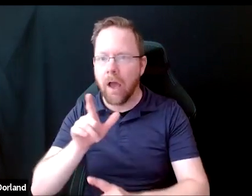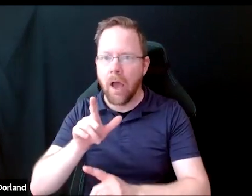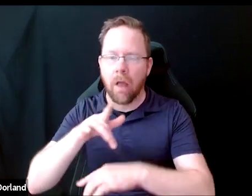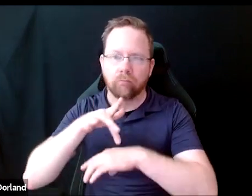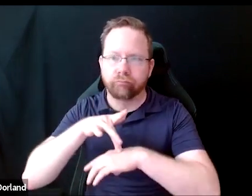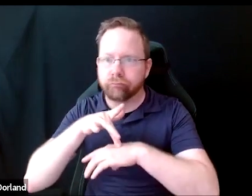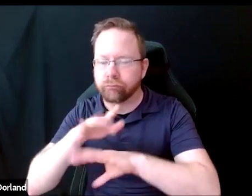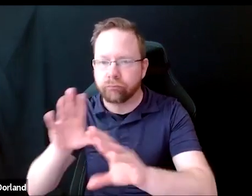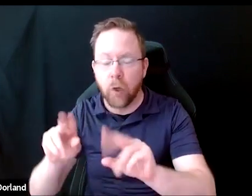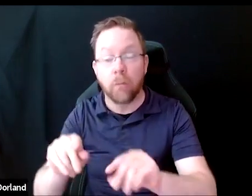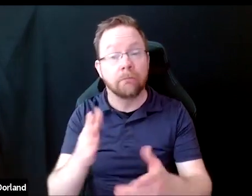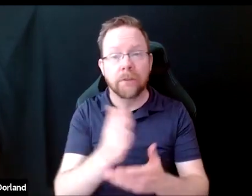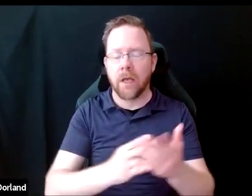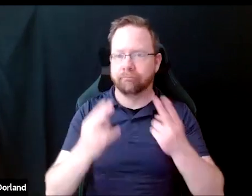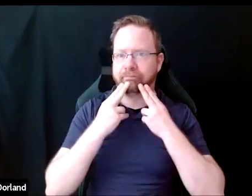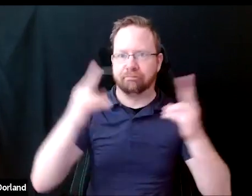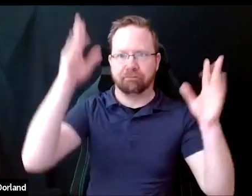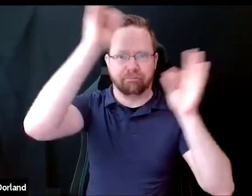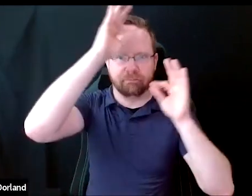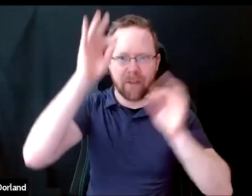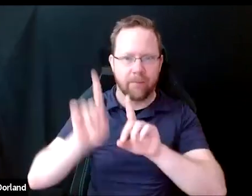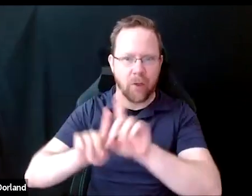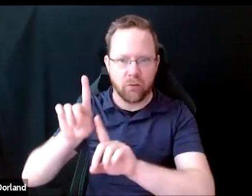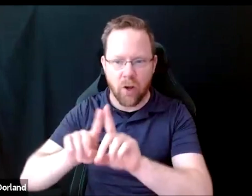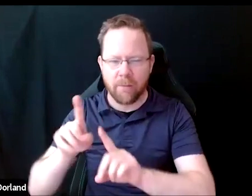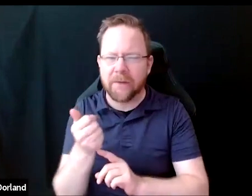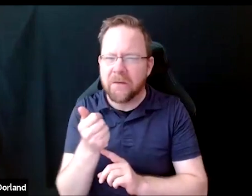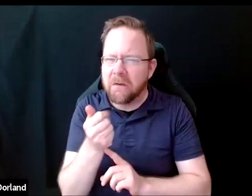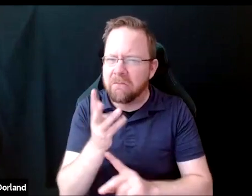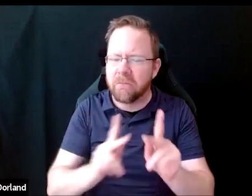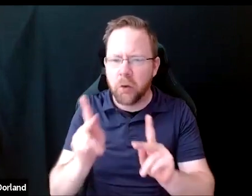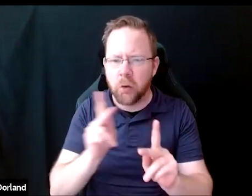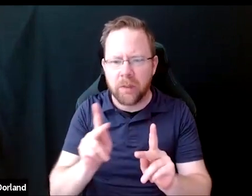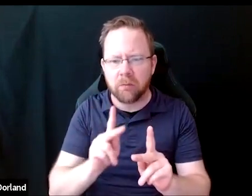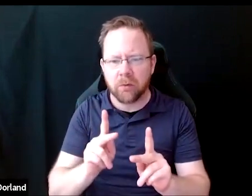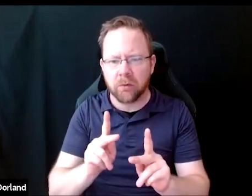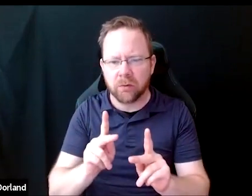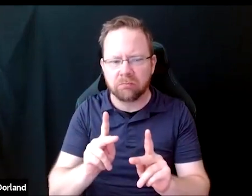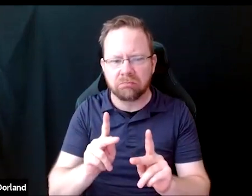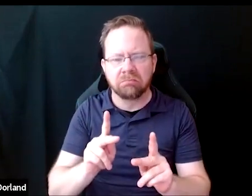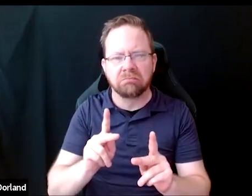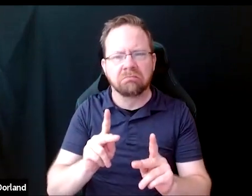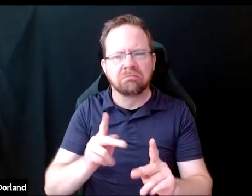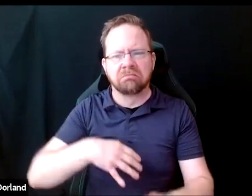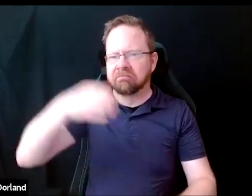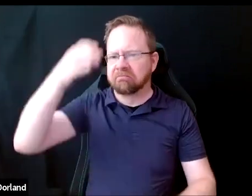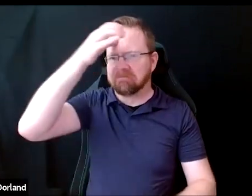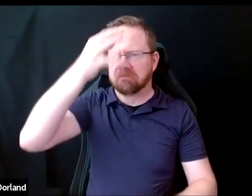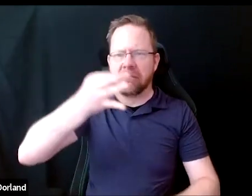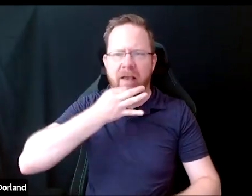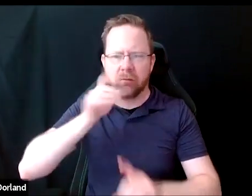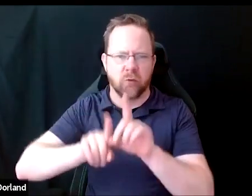being complete novices in astronomy, and then a very few number of participants who rated themselves as experts in